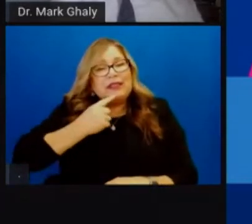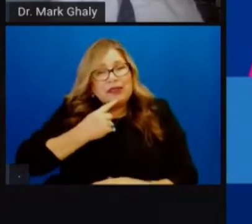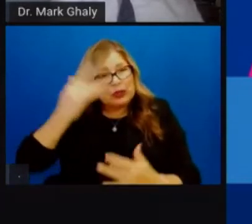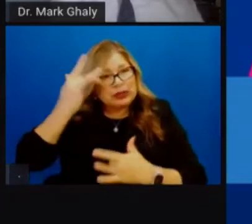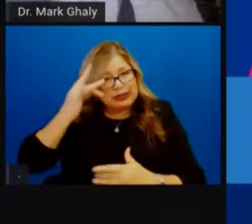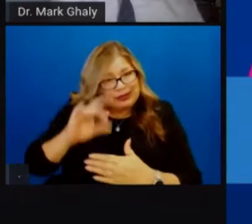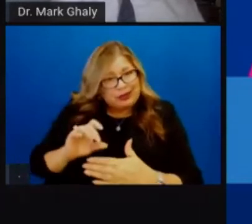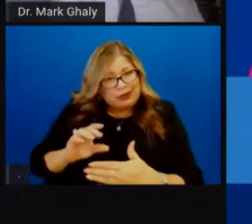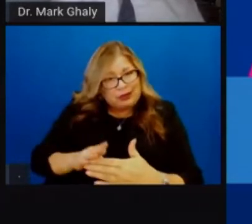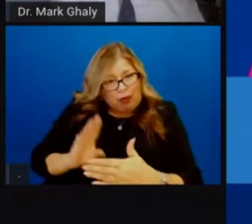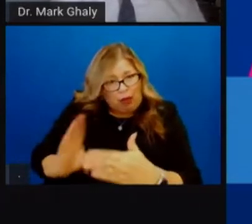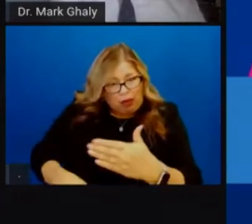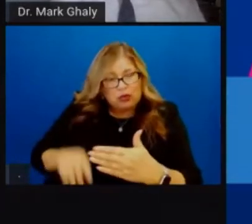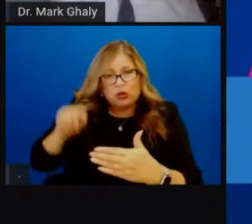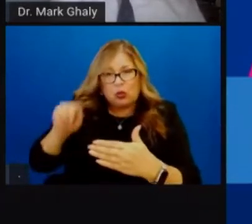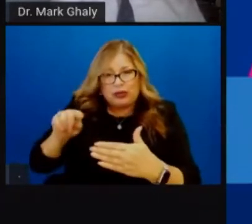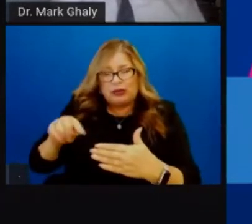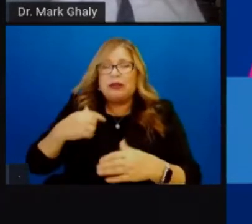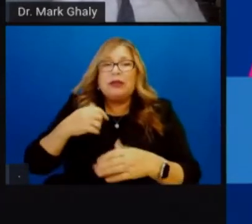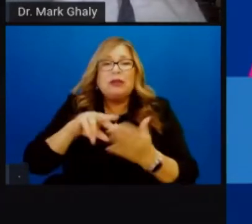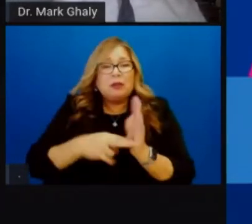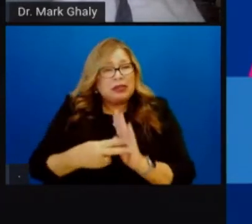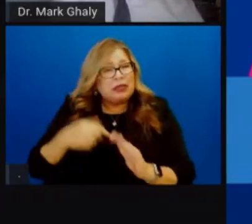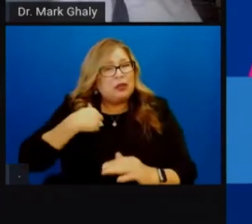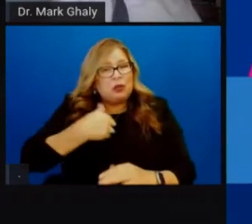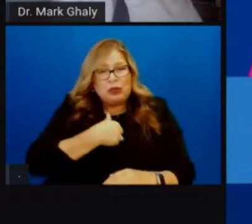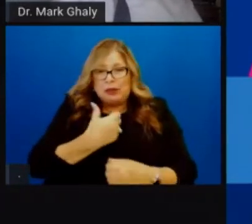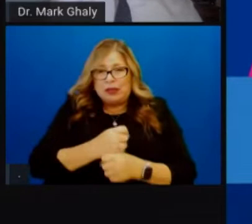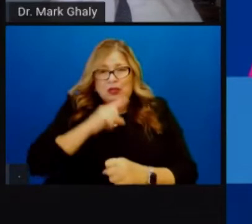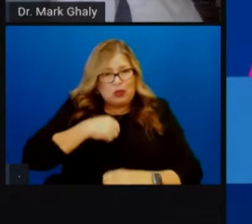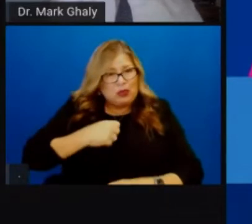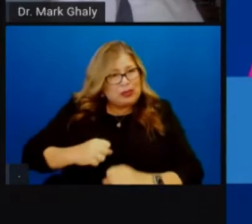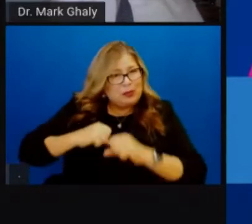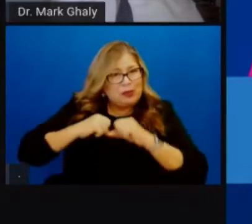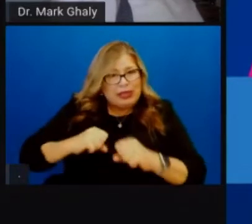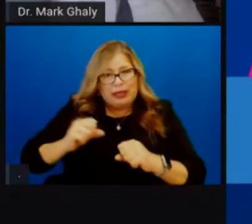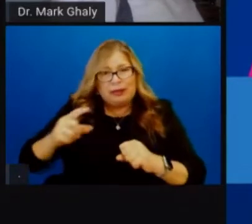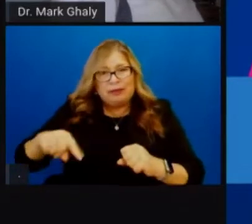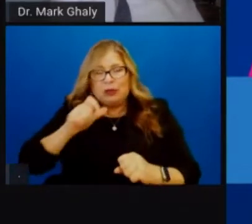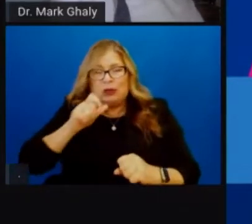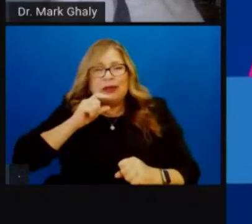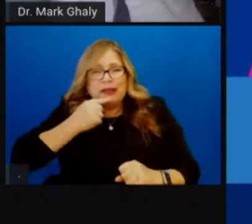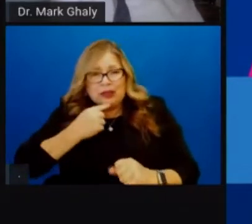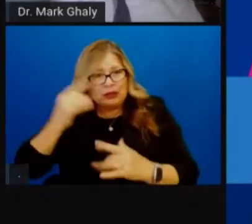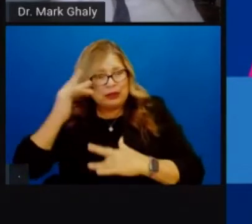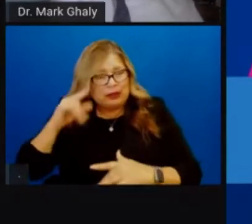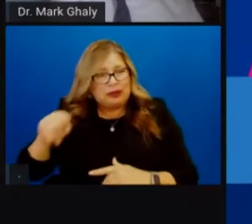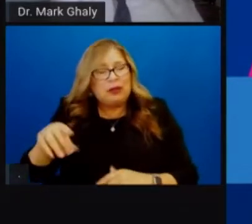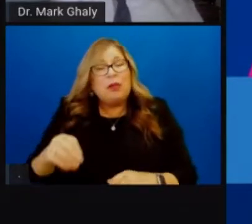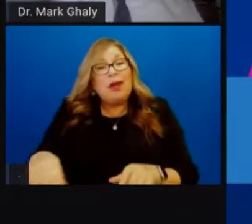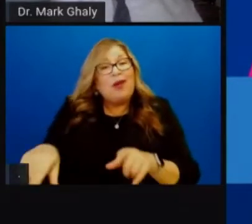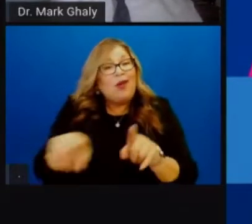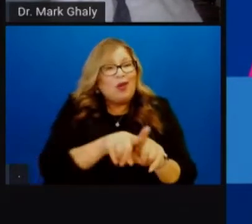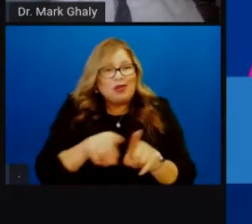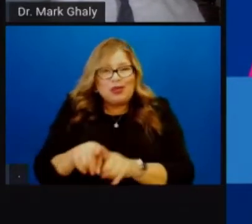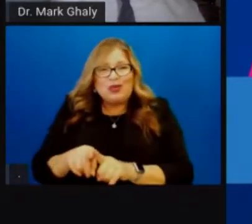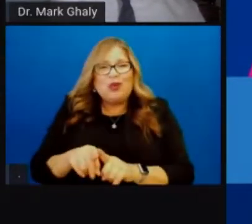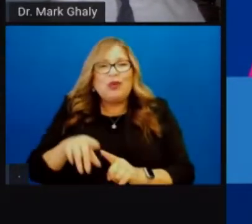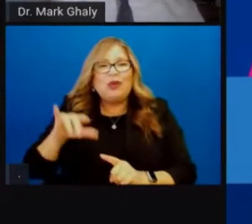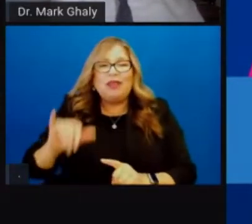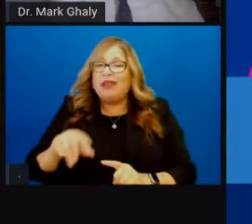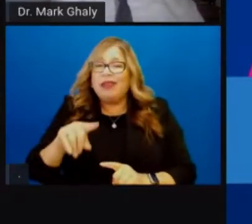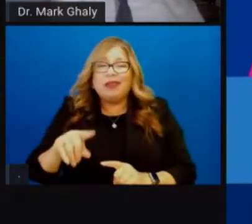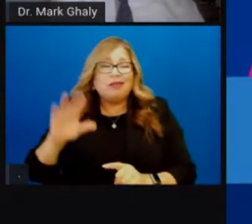and making sure we're protecting against that important objective. But it's still just the